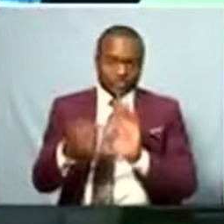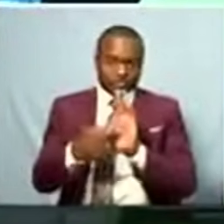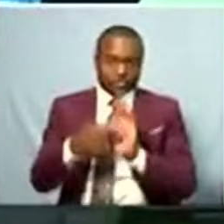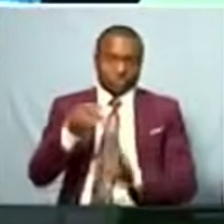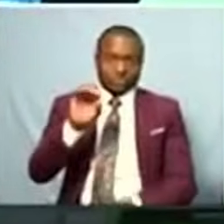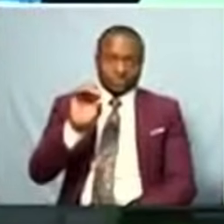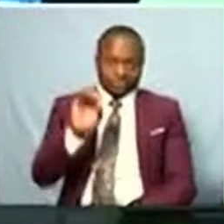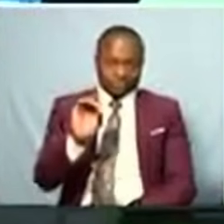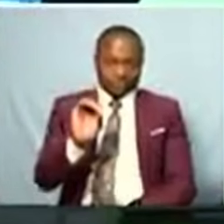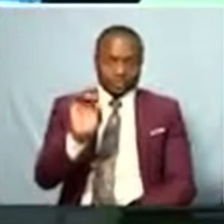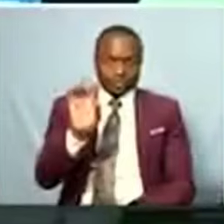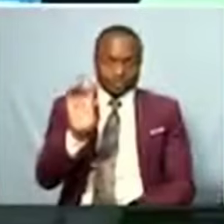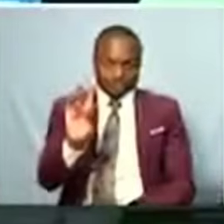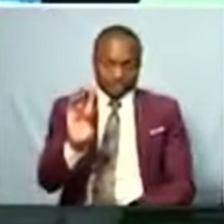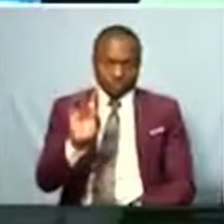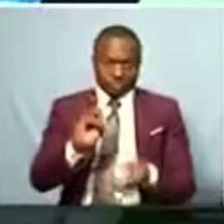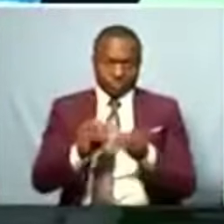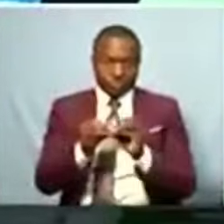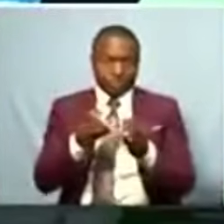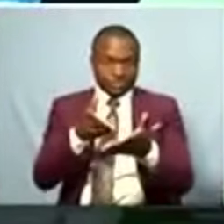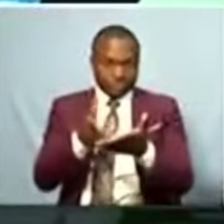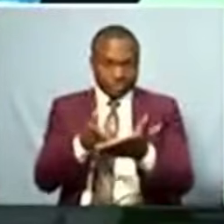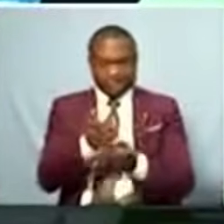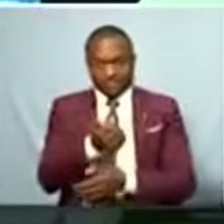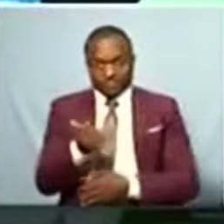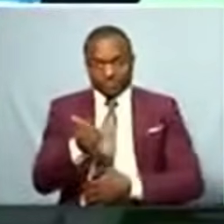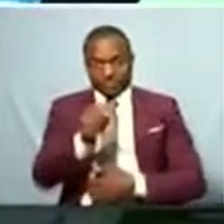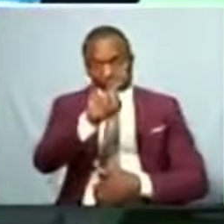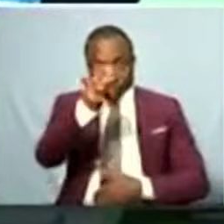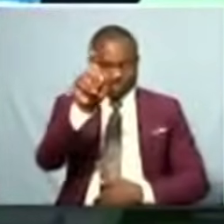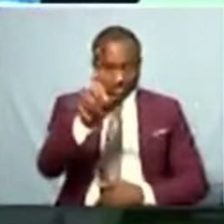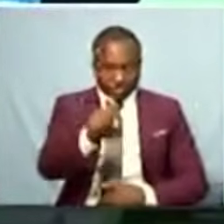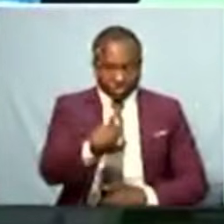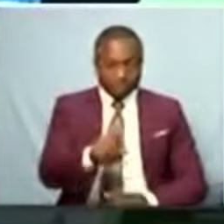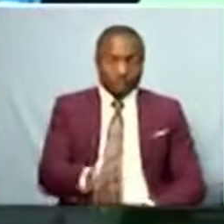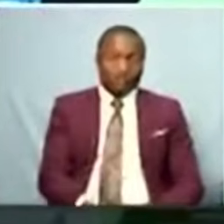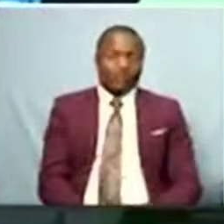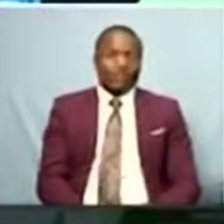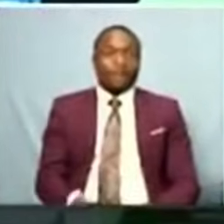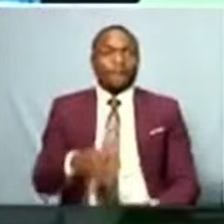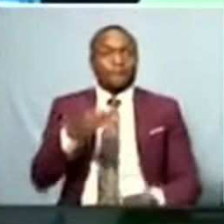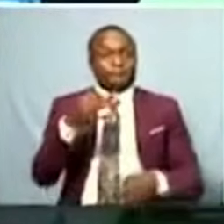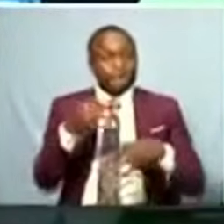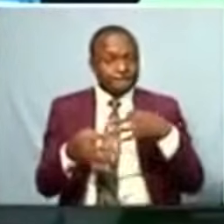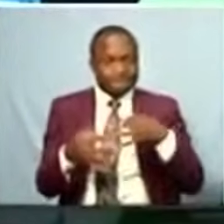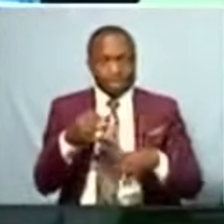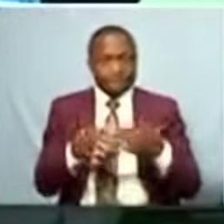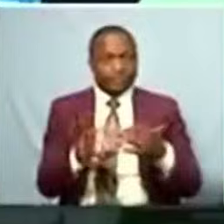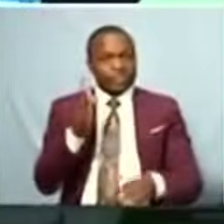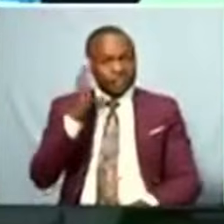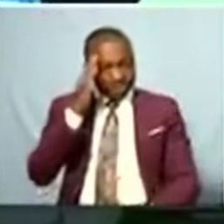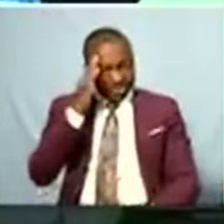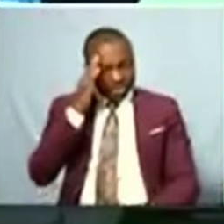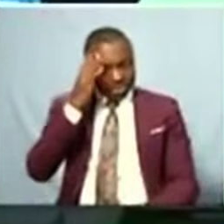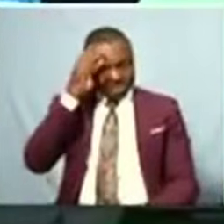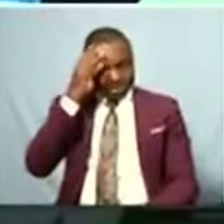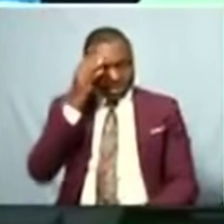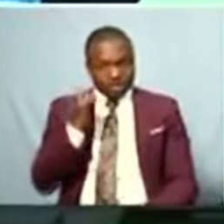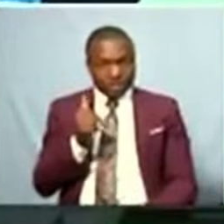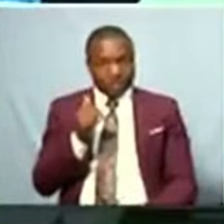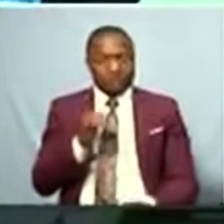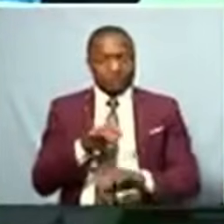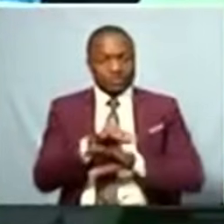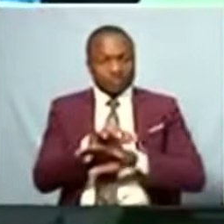kwacha.07. That's the amount there. Then for the other questions where whether we knew why we called